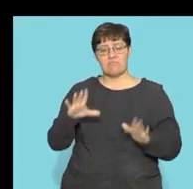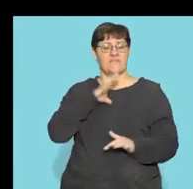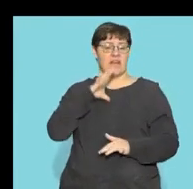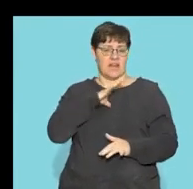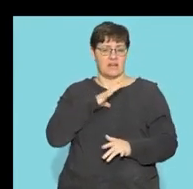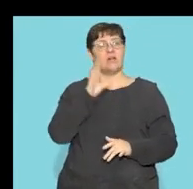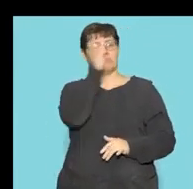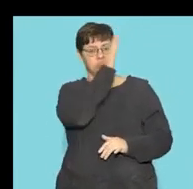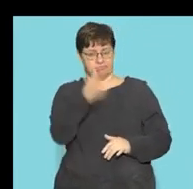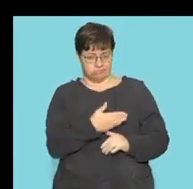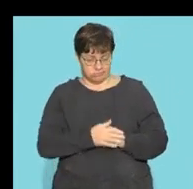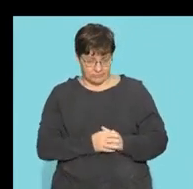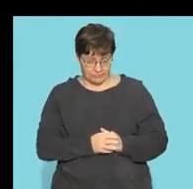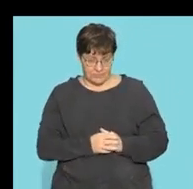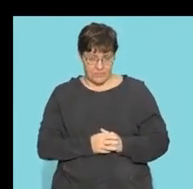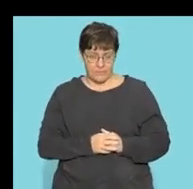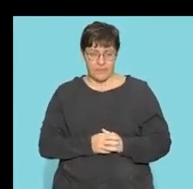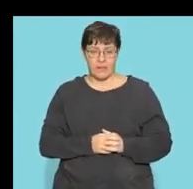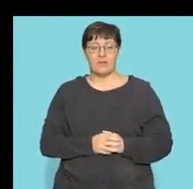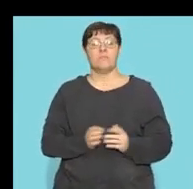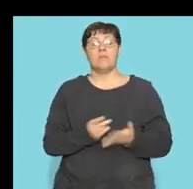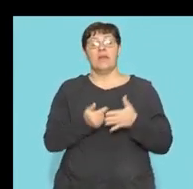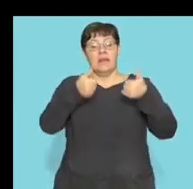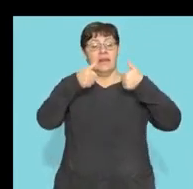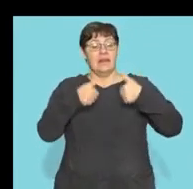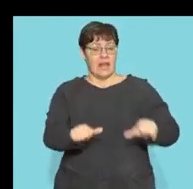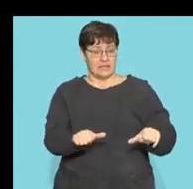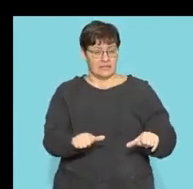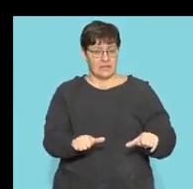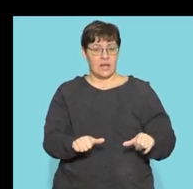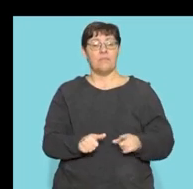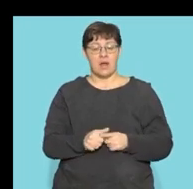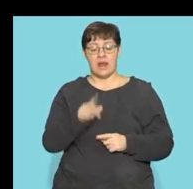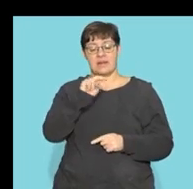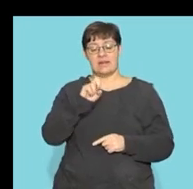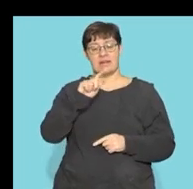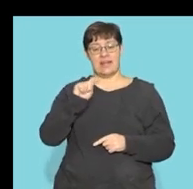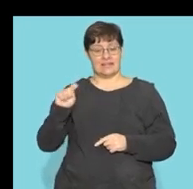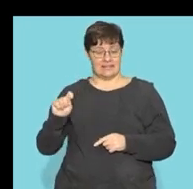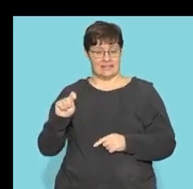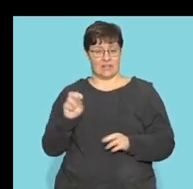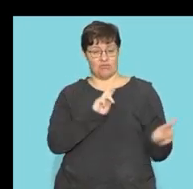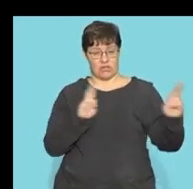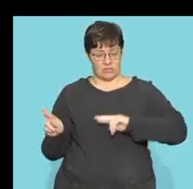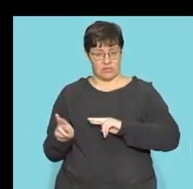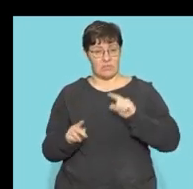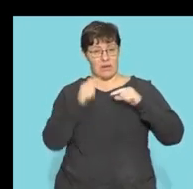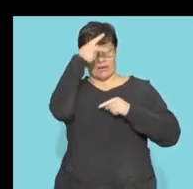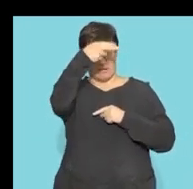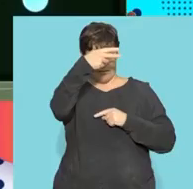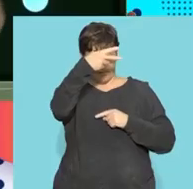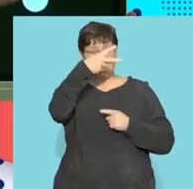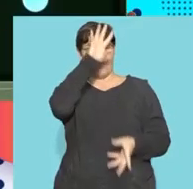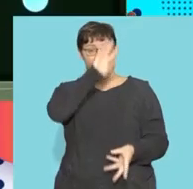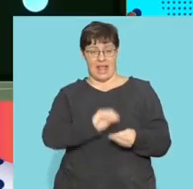the balance of electrons is fine. We can cross those out. And to get to our next point is to write the net